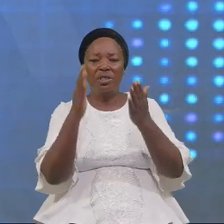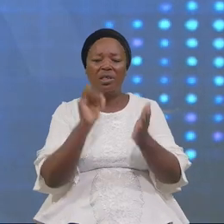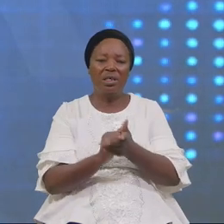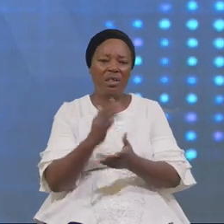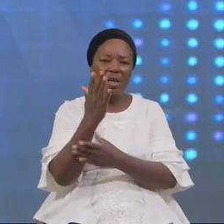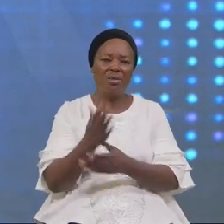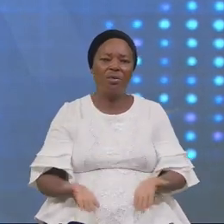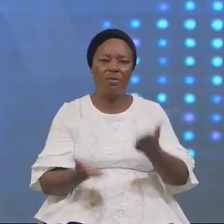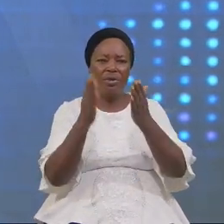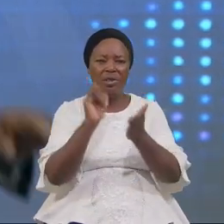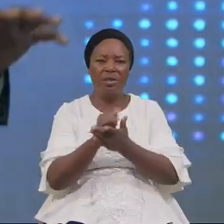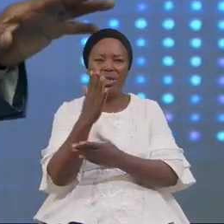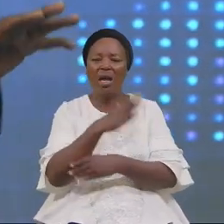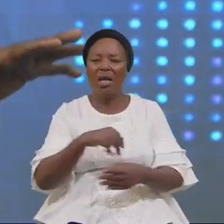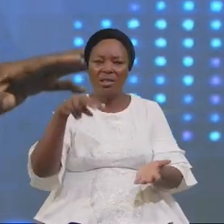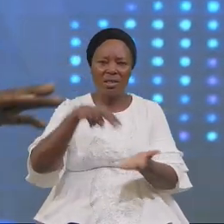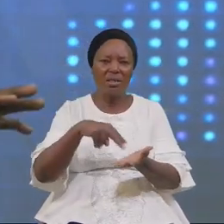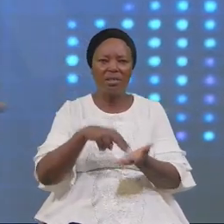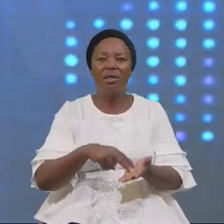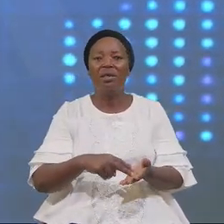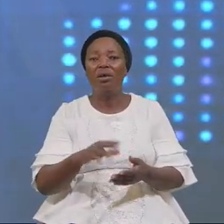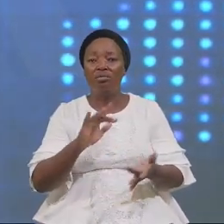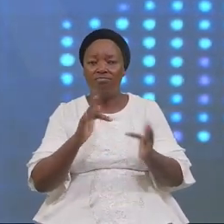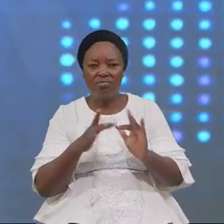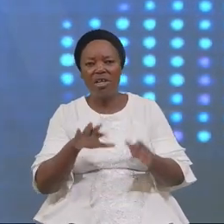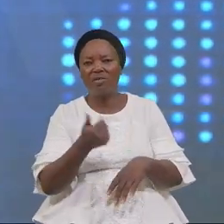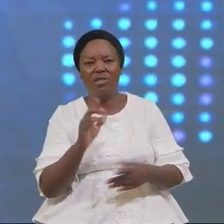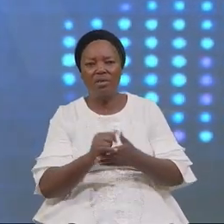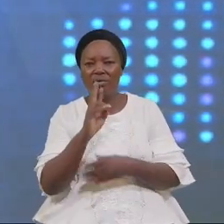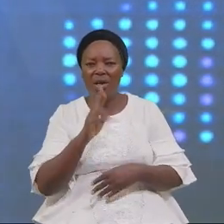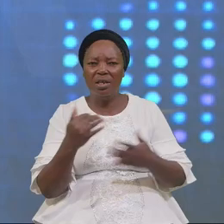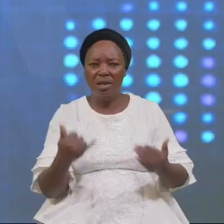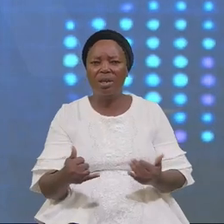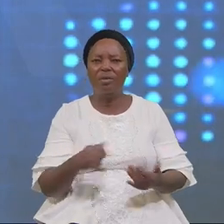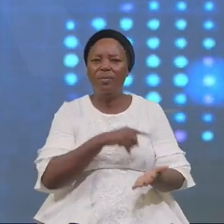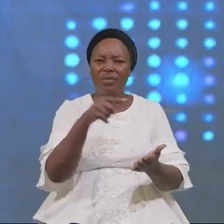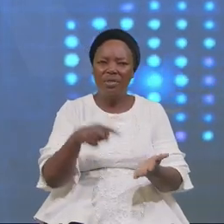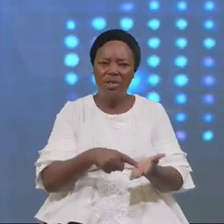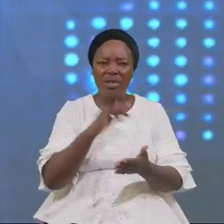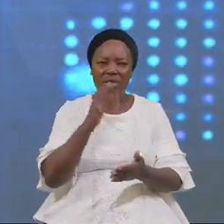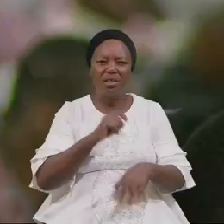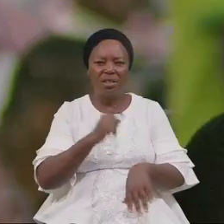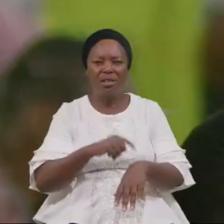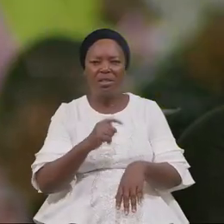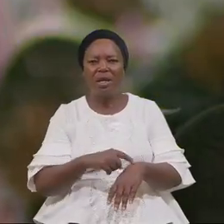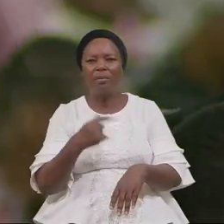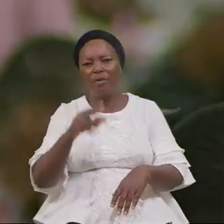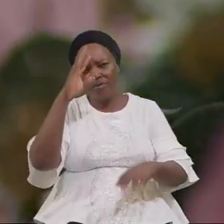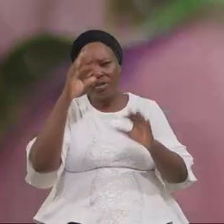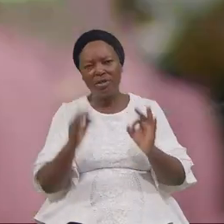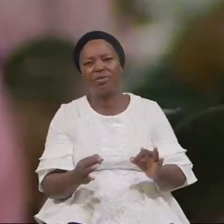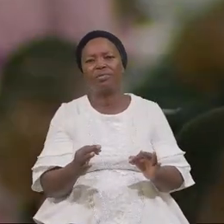up that hand, and stand up online anywhere you are. This is a moment of